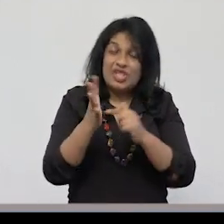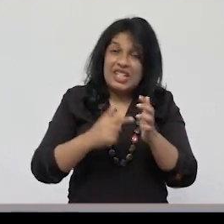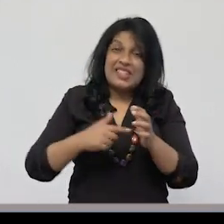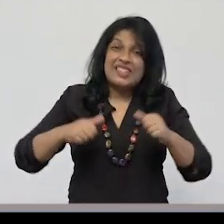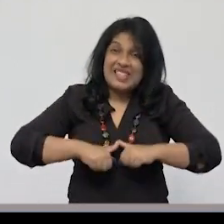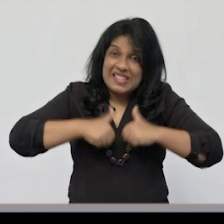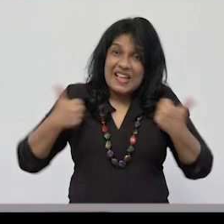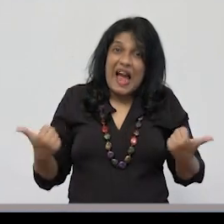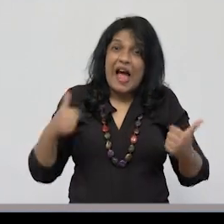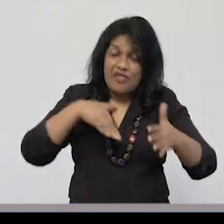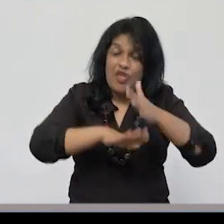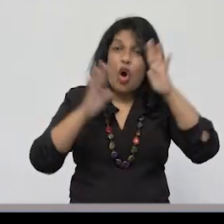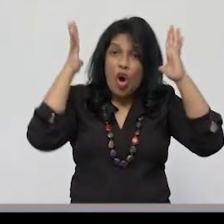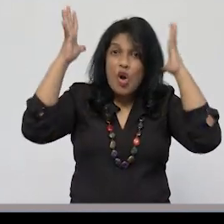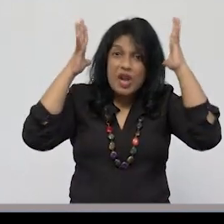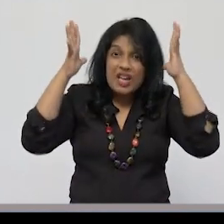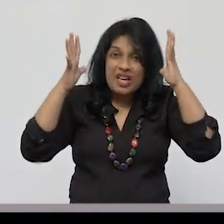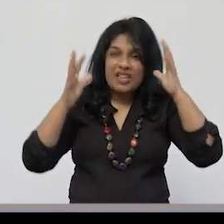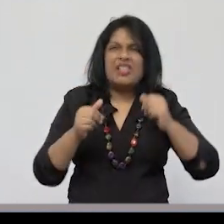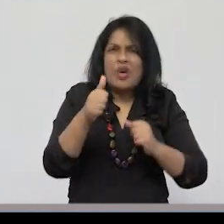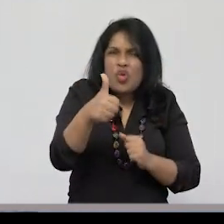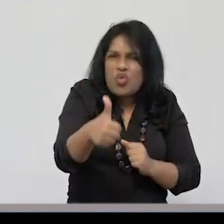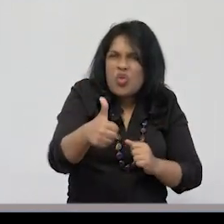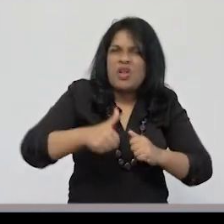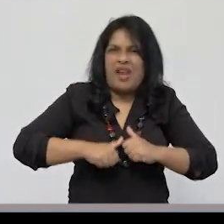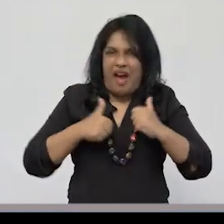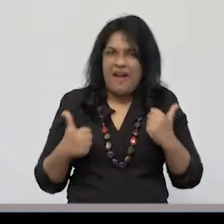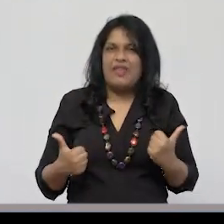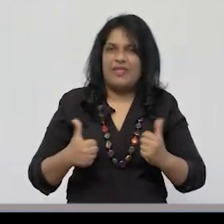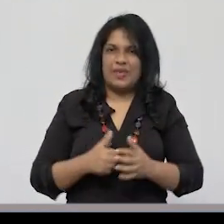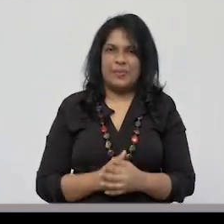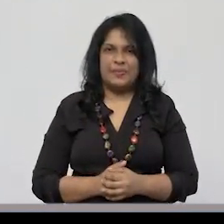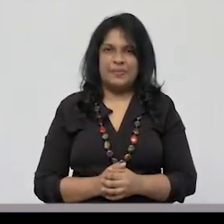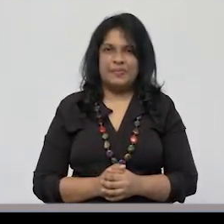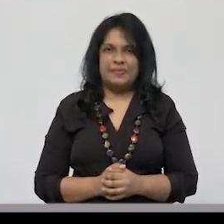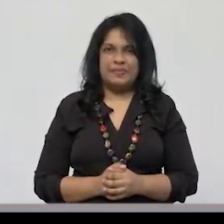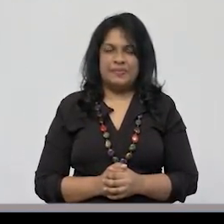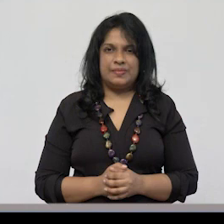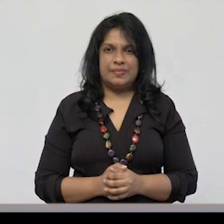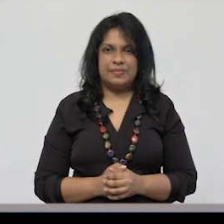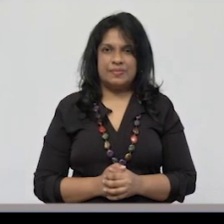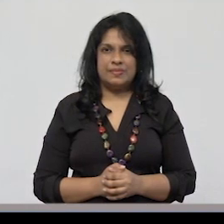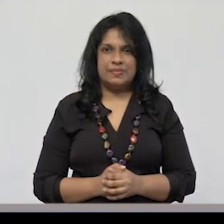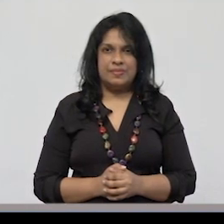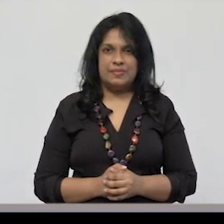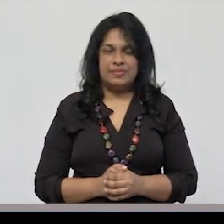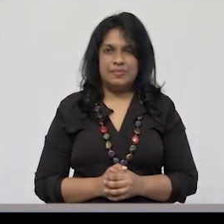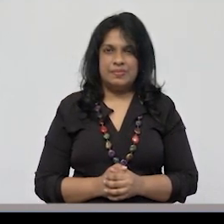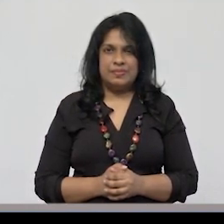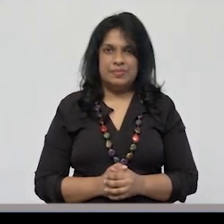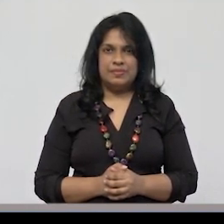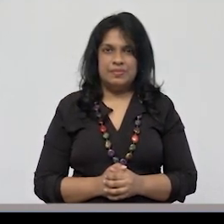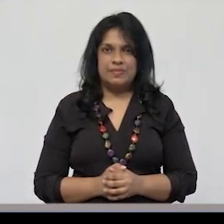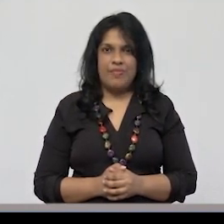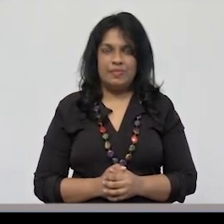right? Only Dr. Jesus knows how to do this, how to be balanced, how to move. He says, learn from